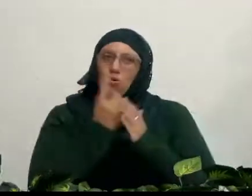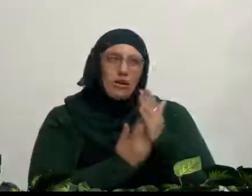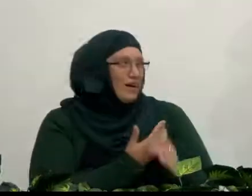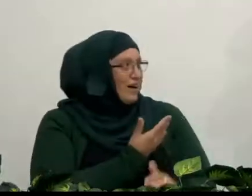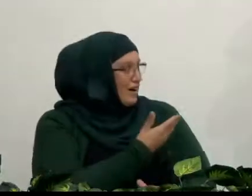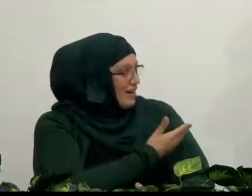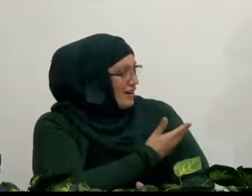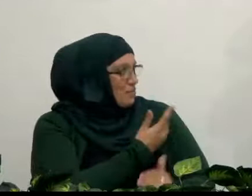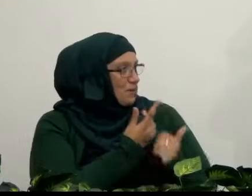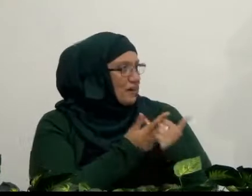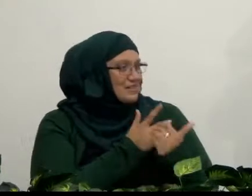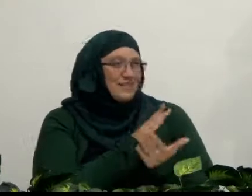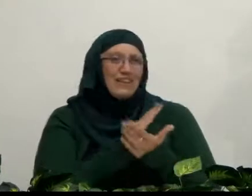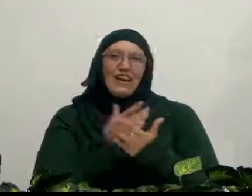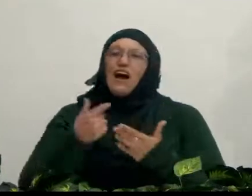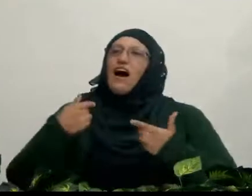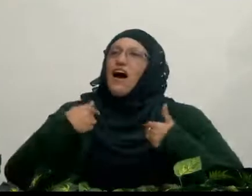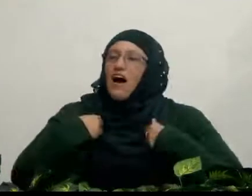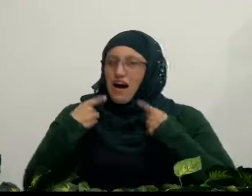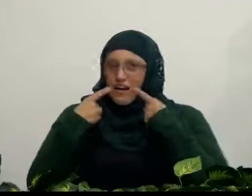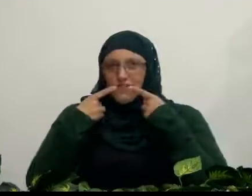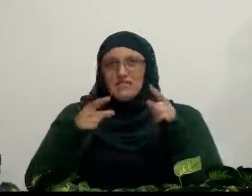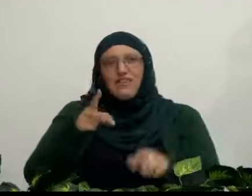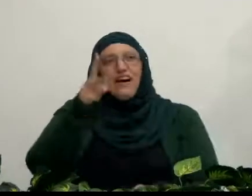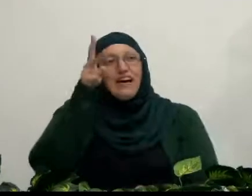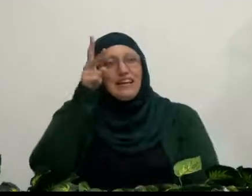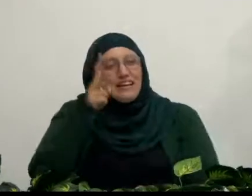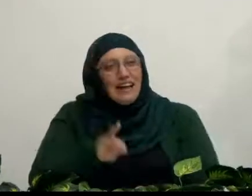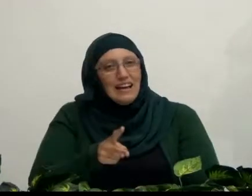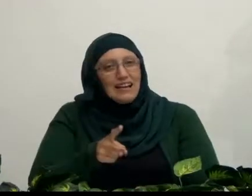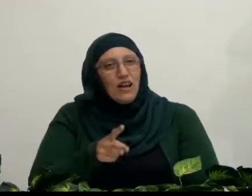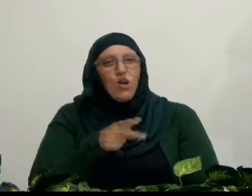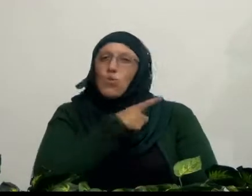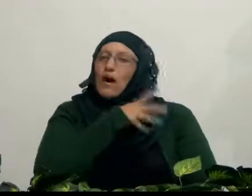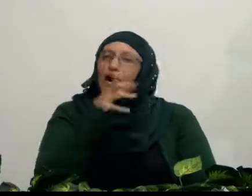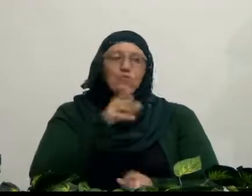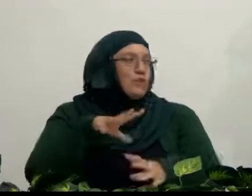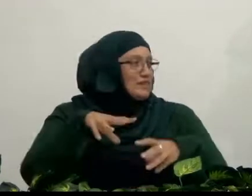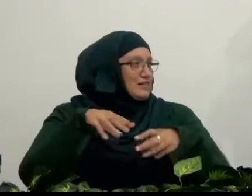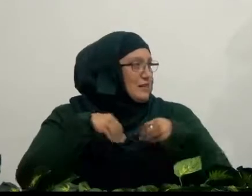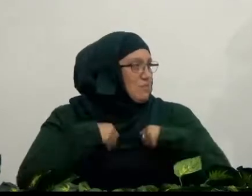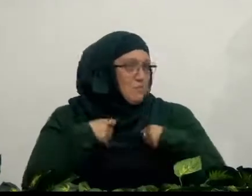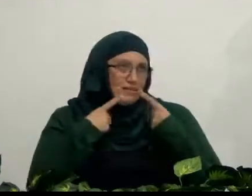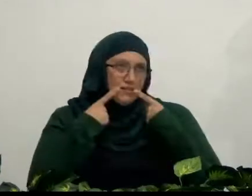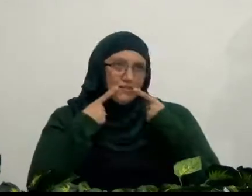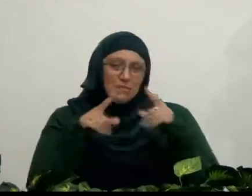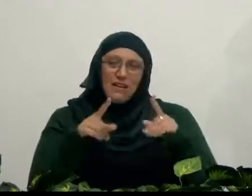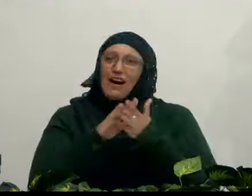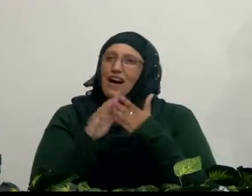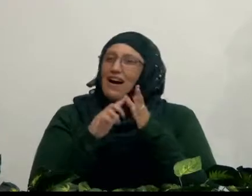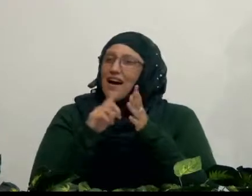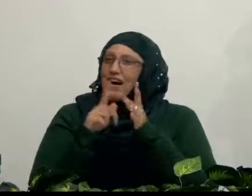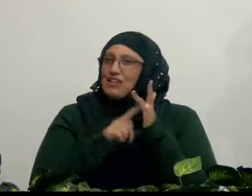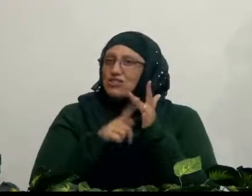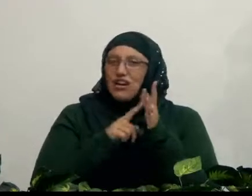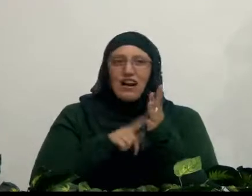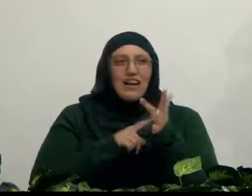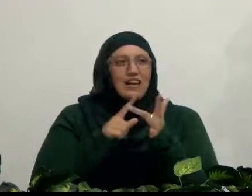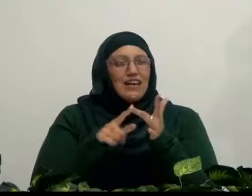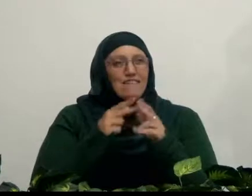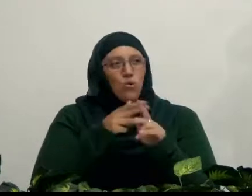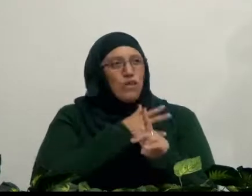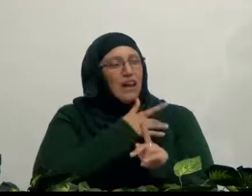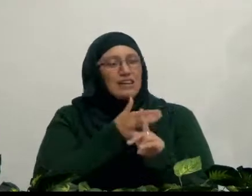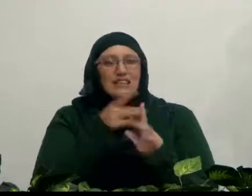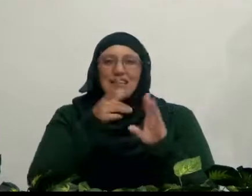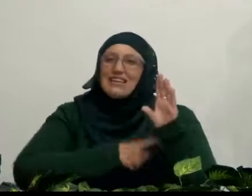but definitely I testify again, and inshallah you accept my testimony, that Haj Ali for the last several years,